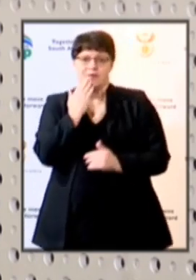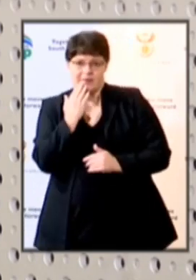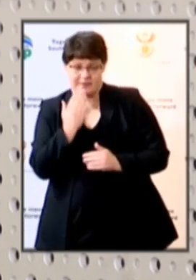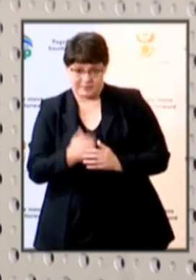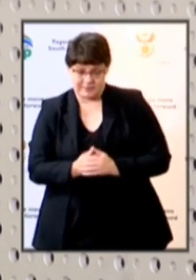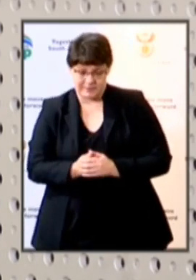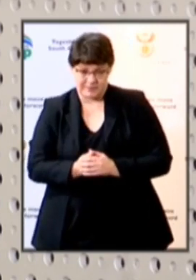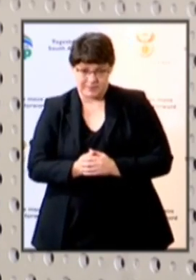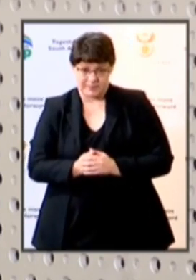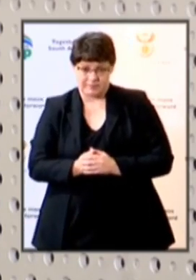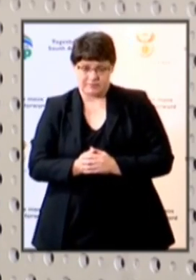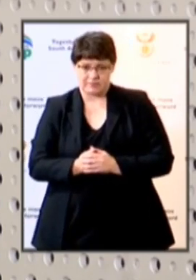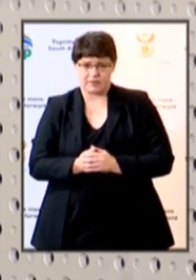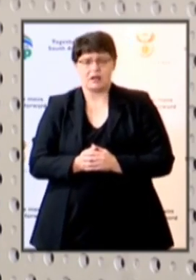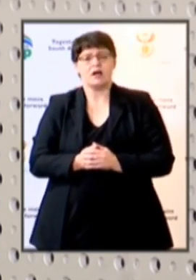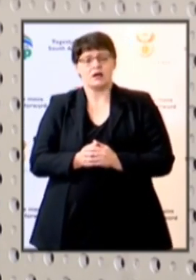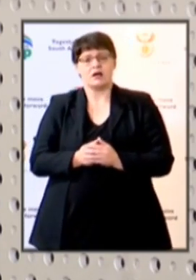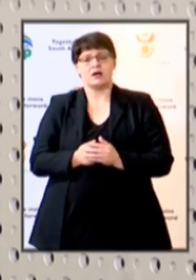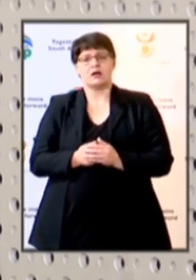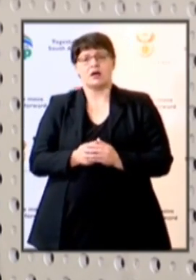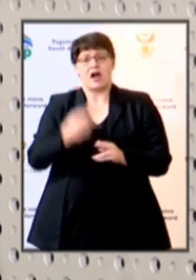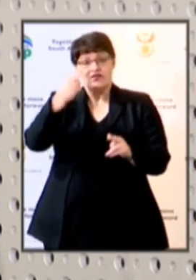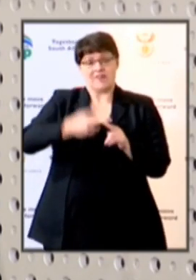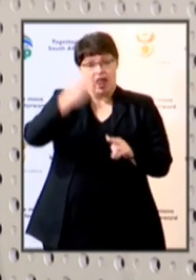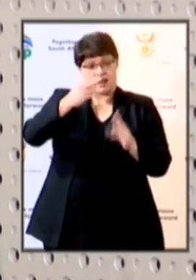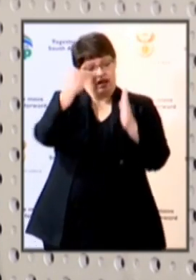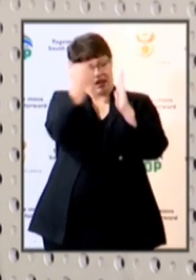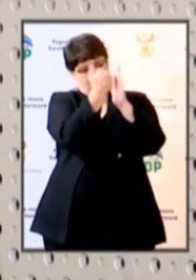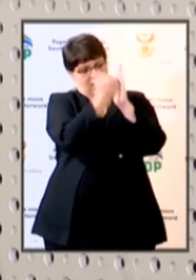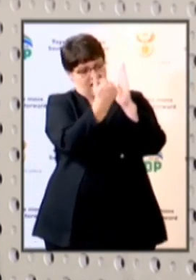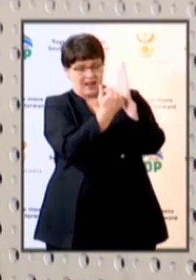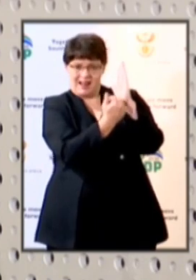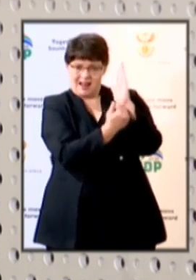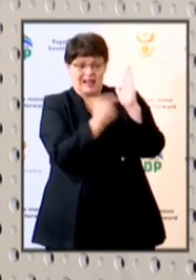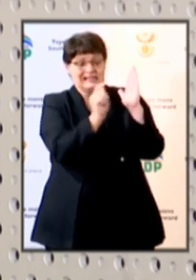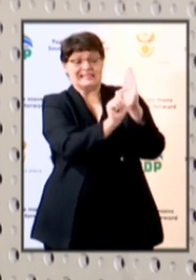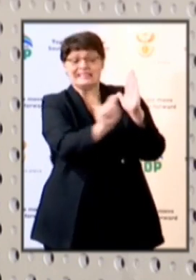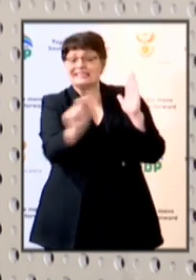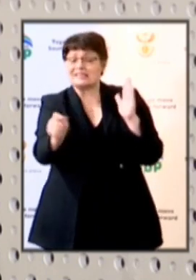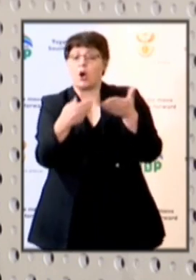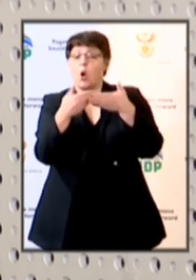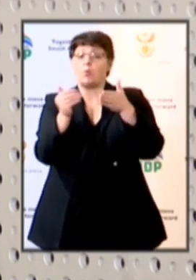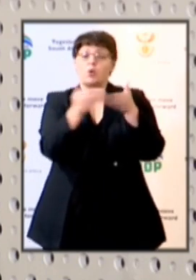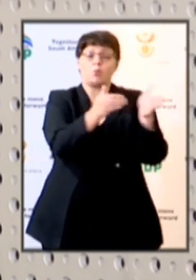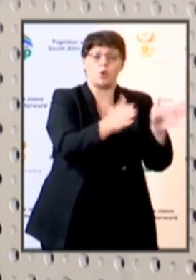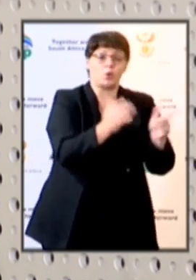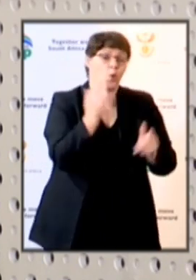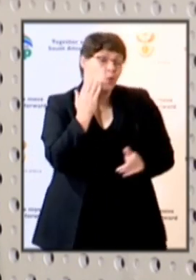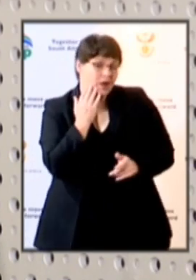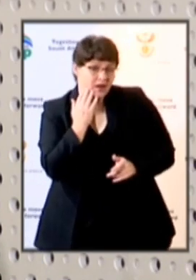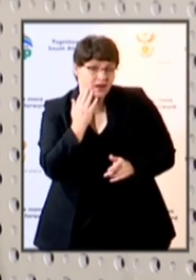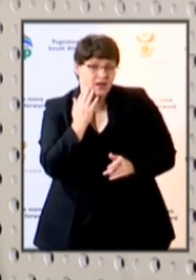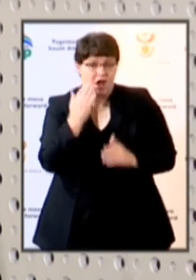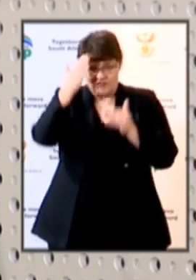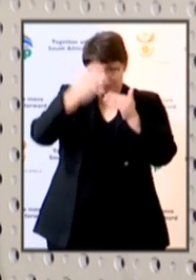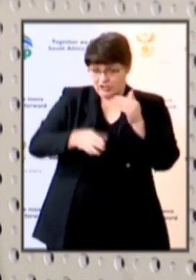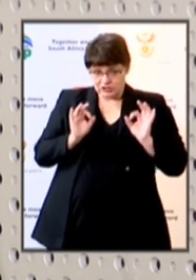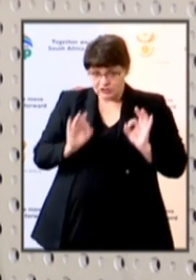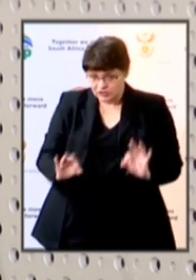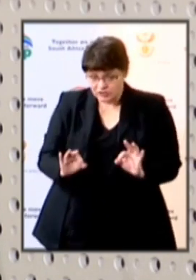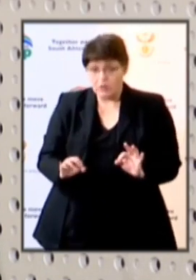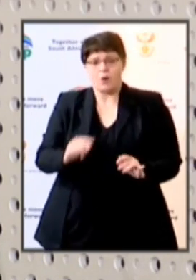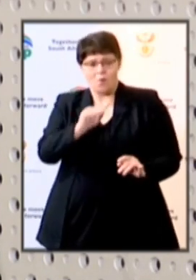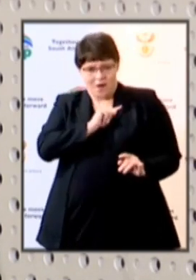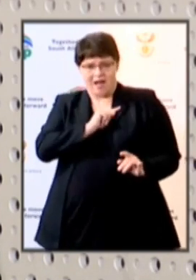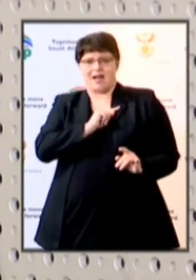firmer estimate once the final list of reopened sectors has been completed, following the